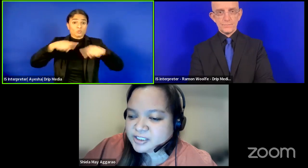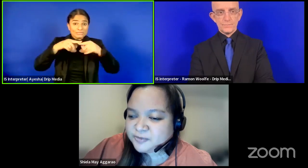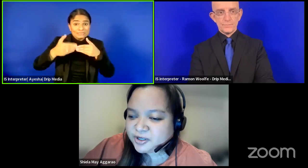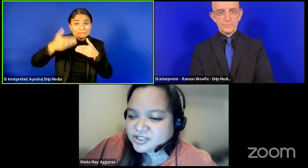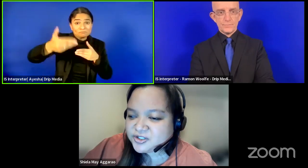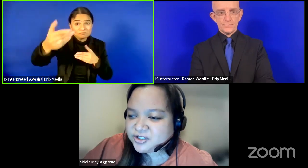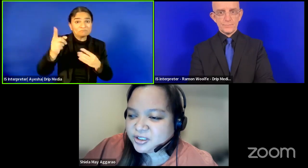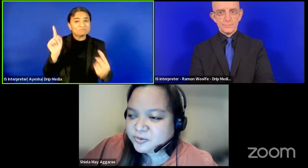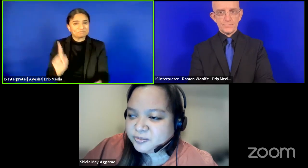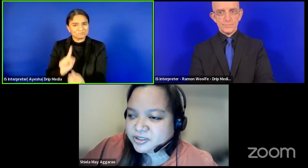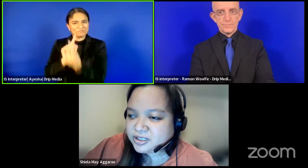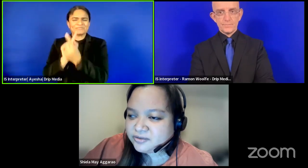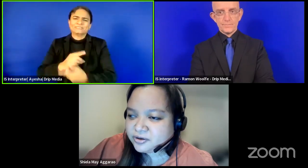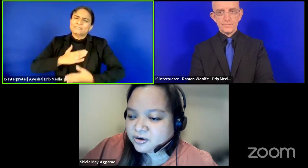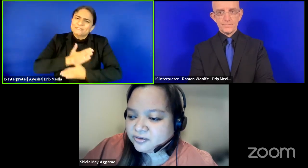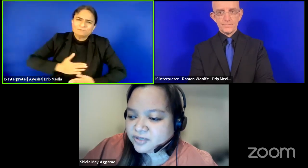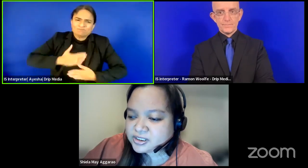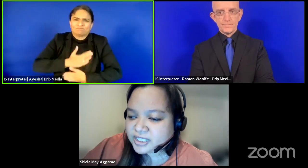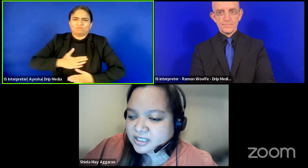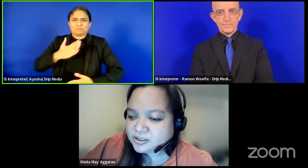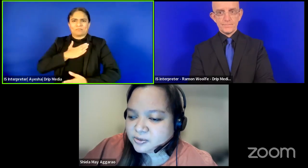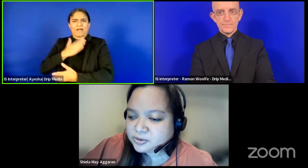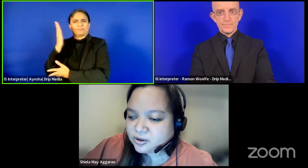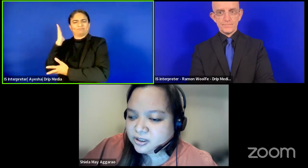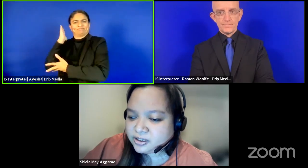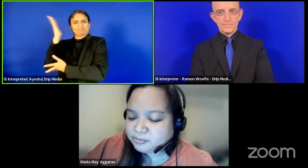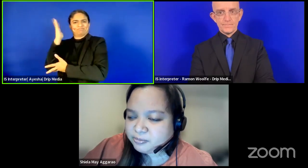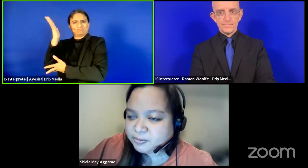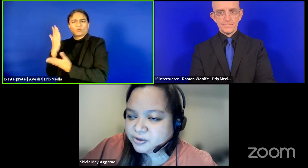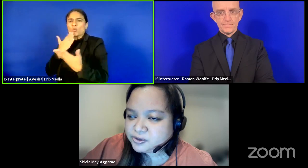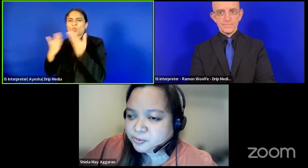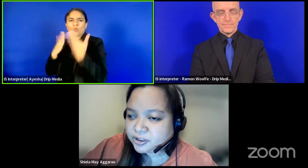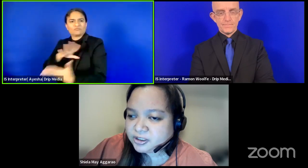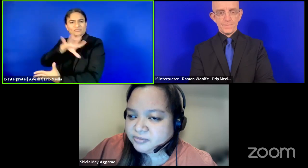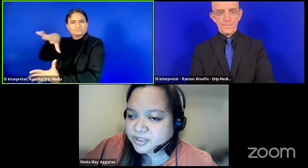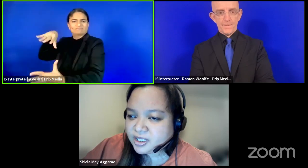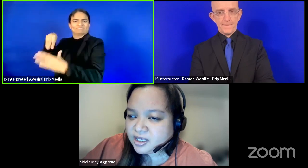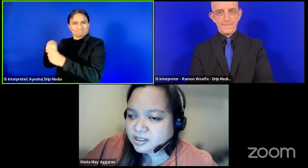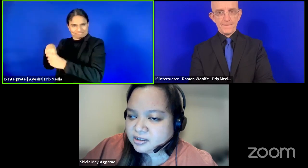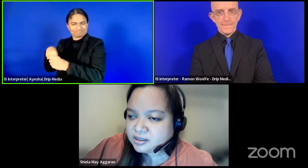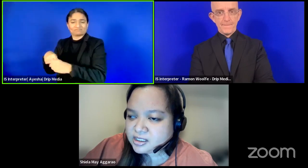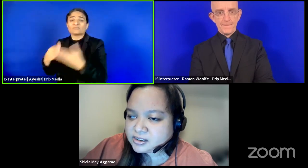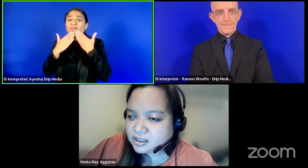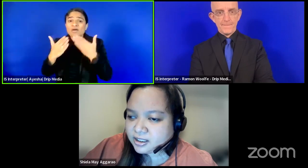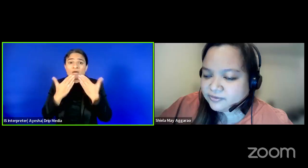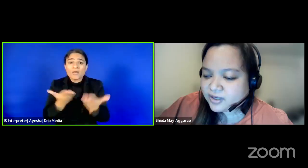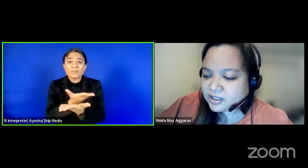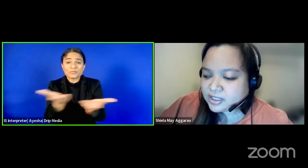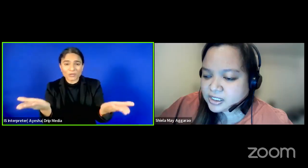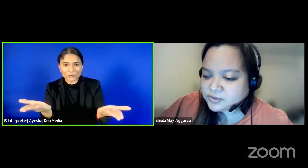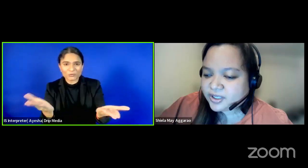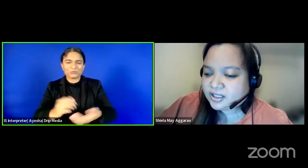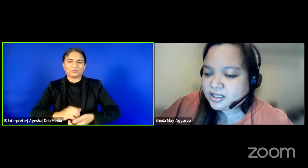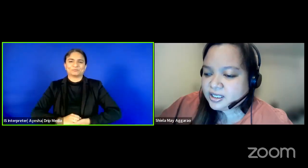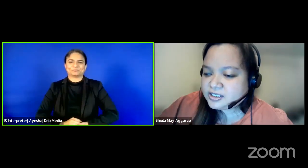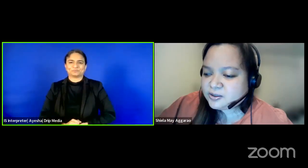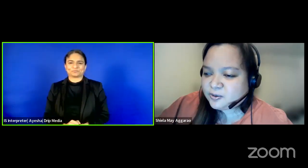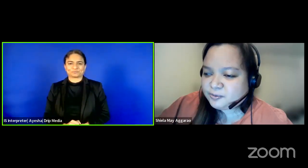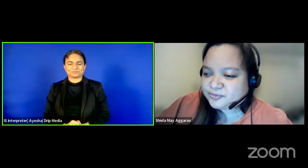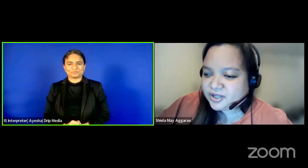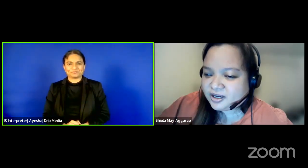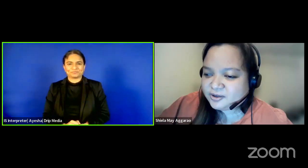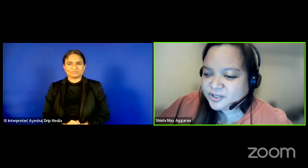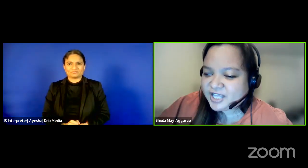my experience during the Women Deliver Conference. Thank you to all the people who supported me in this event as well.